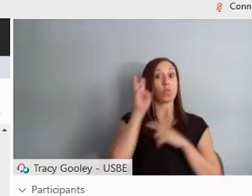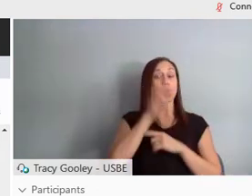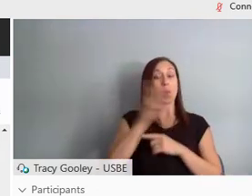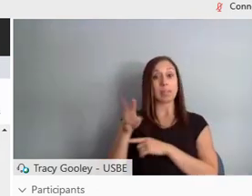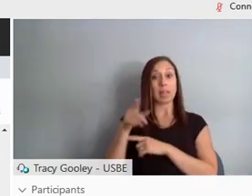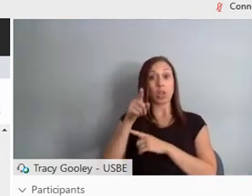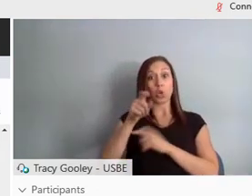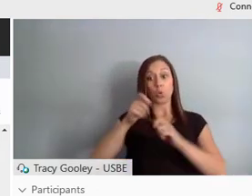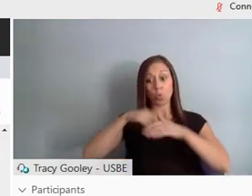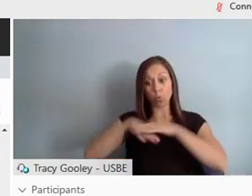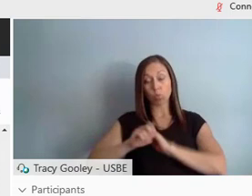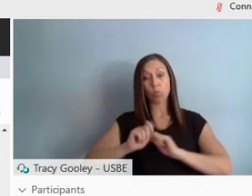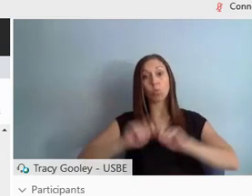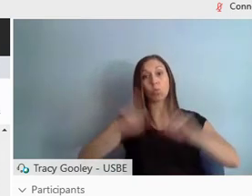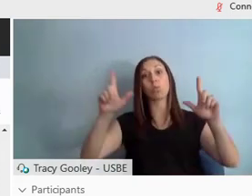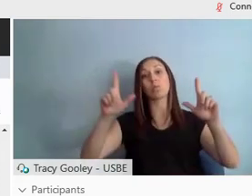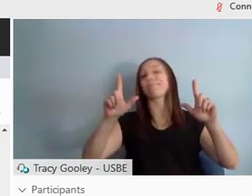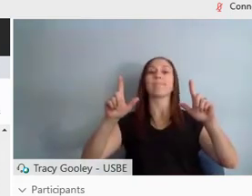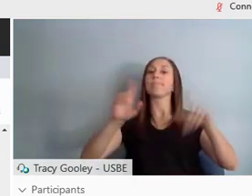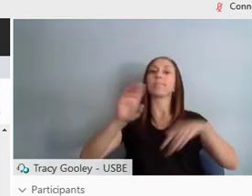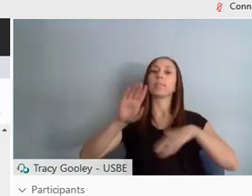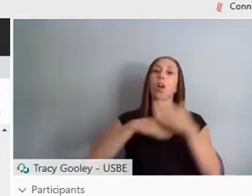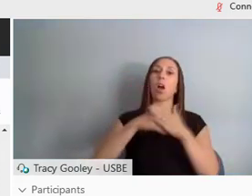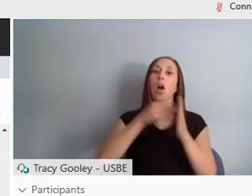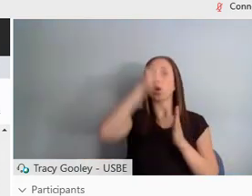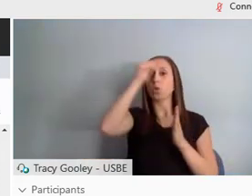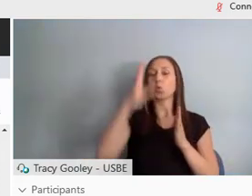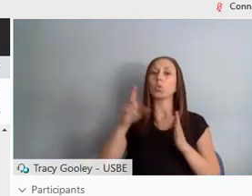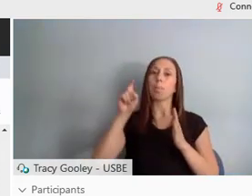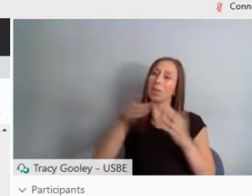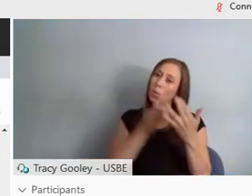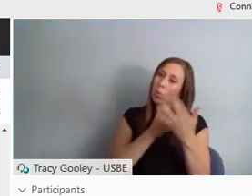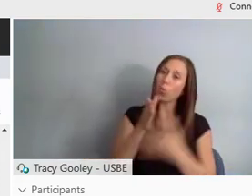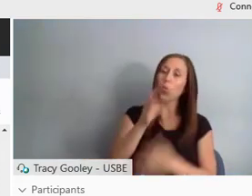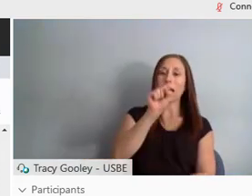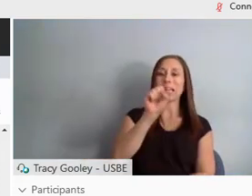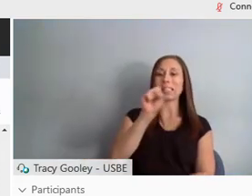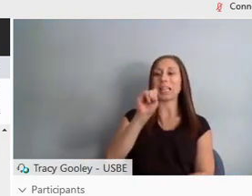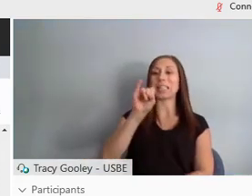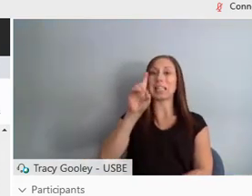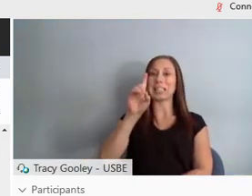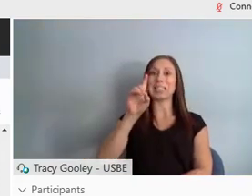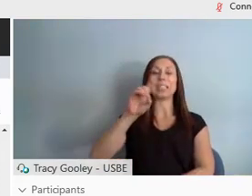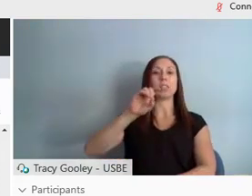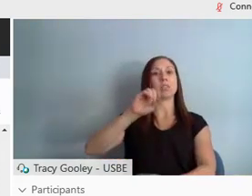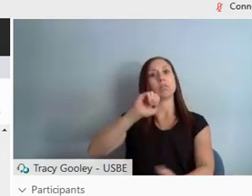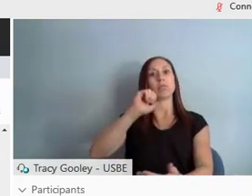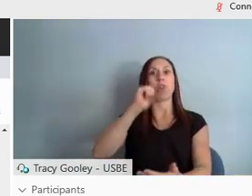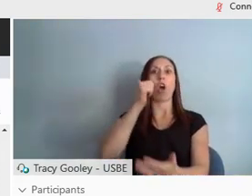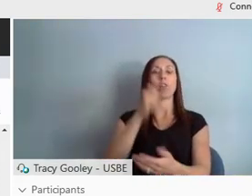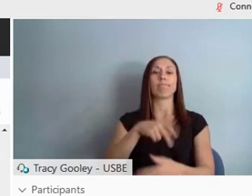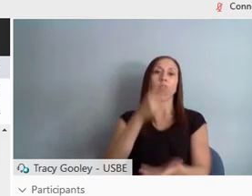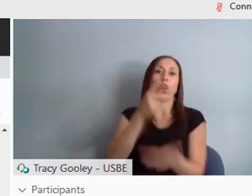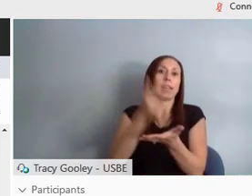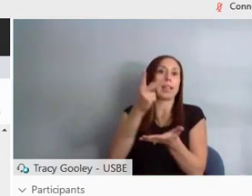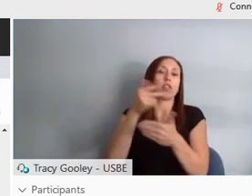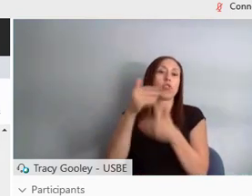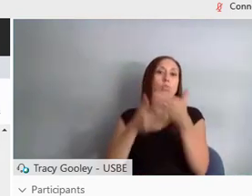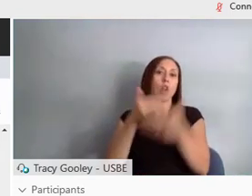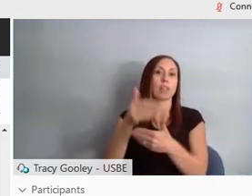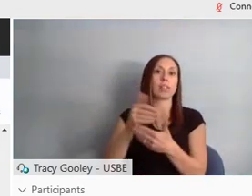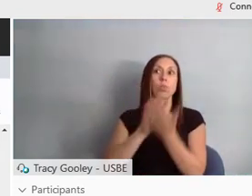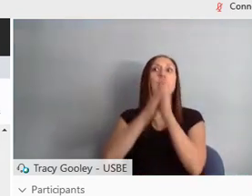to enter. All students have to go through an SSID authentication process in order to be